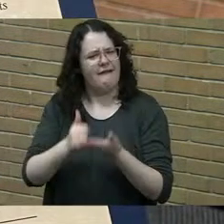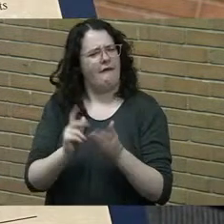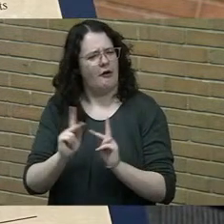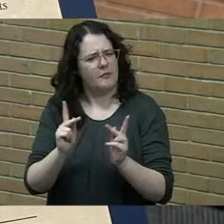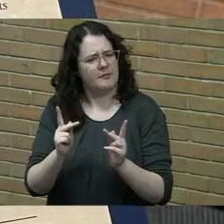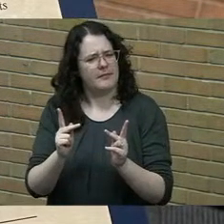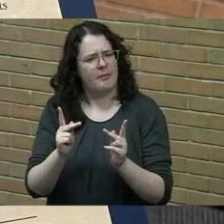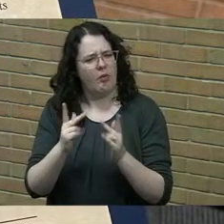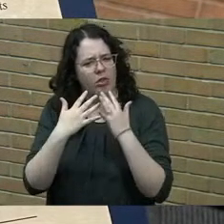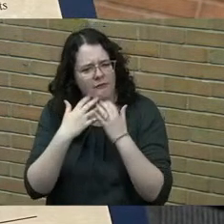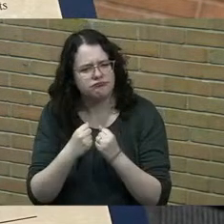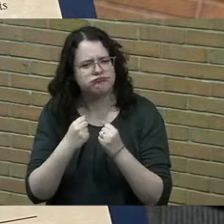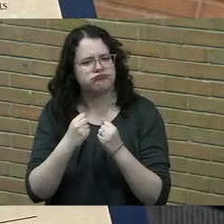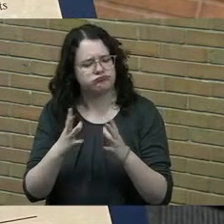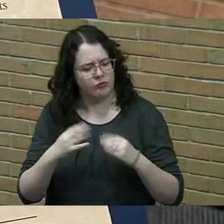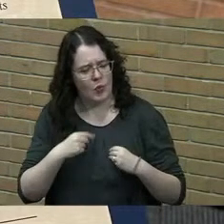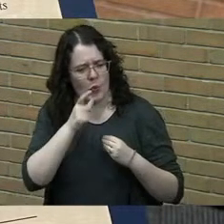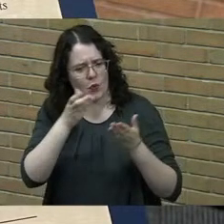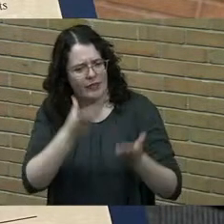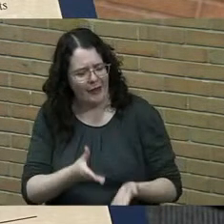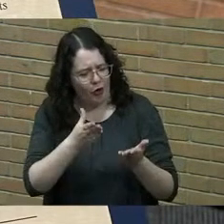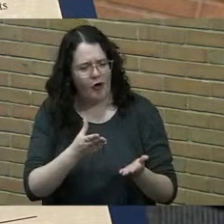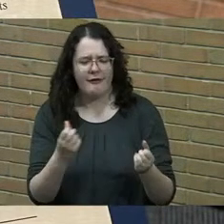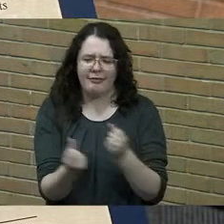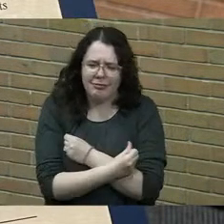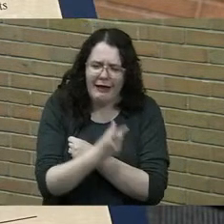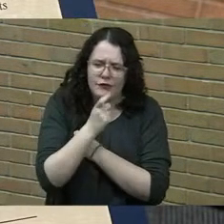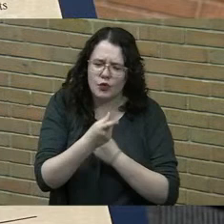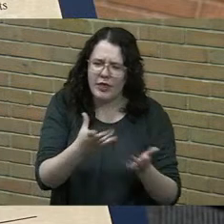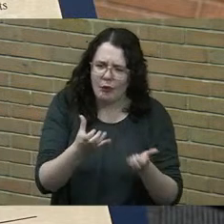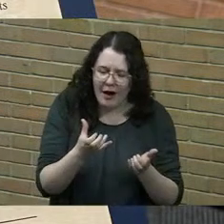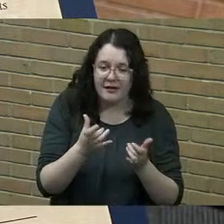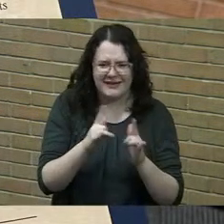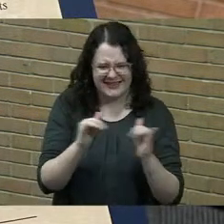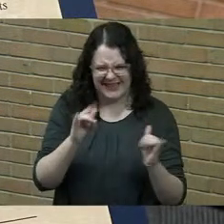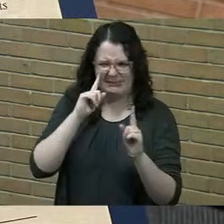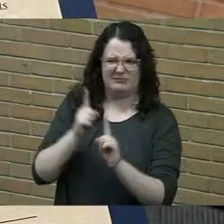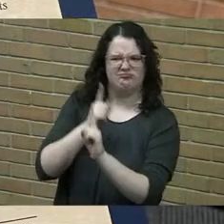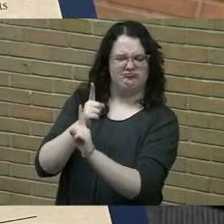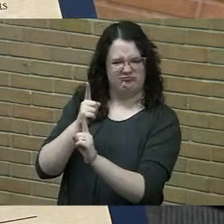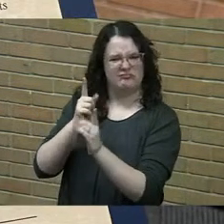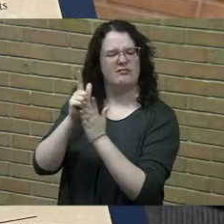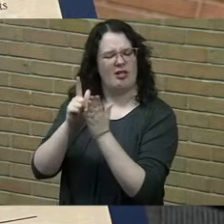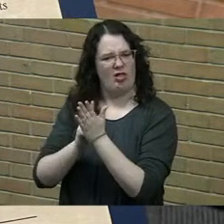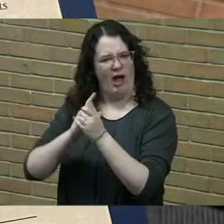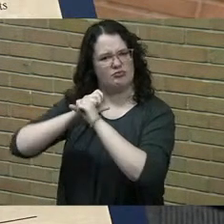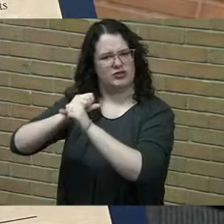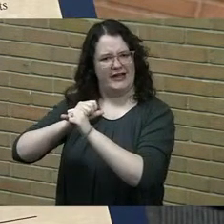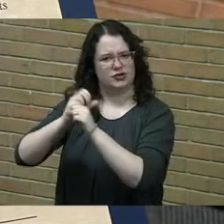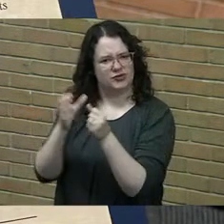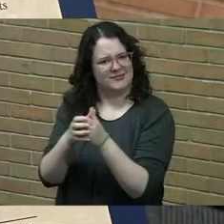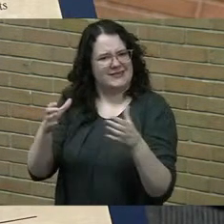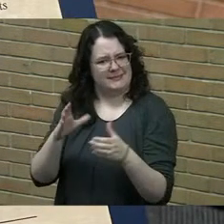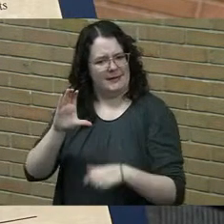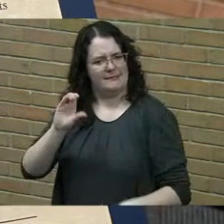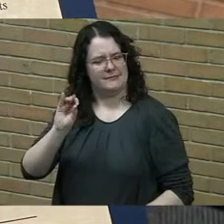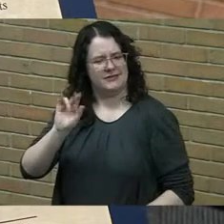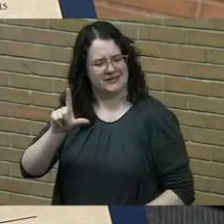and love who they want, while pursuing legal protections and expanding civil rights for